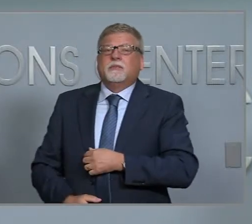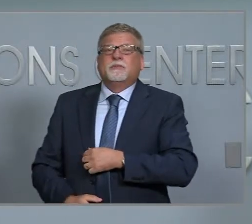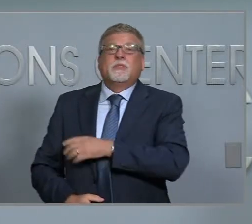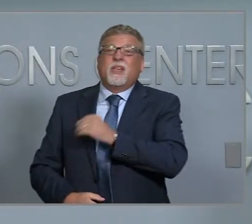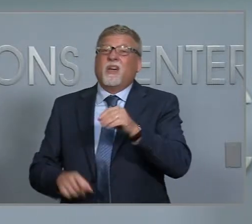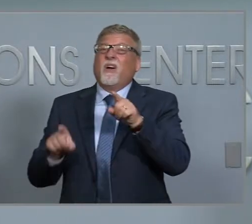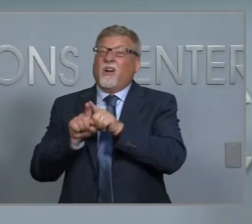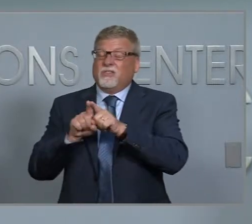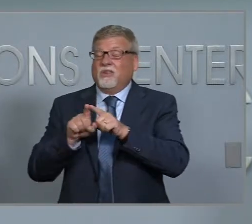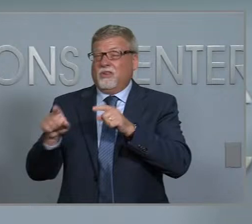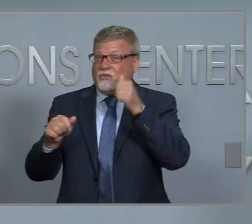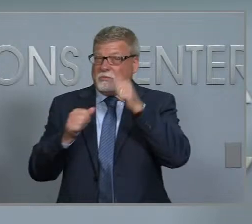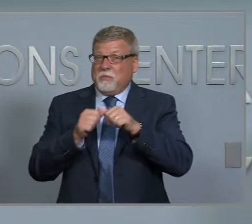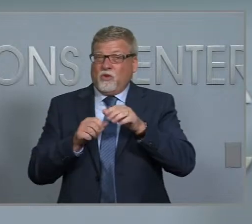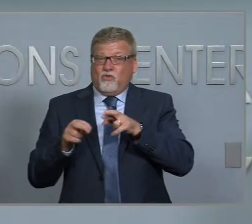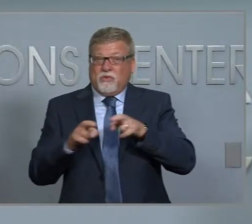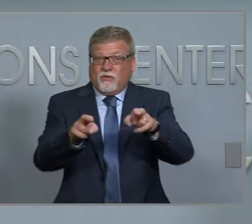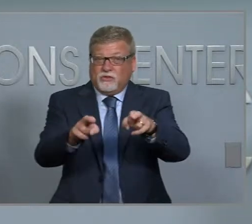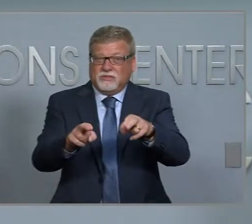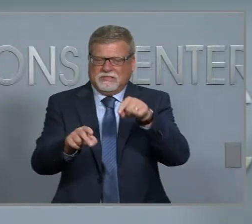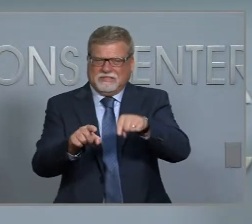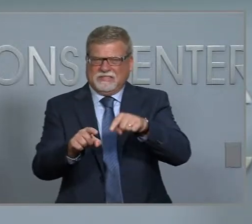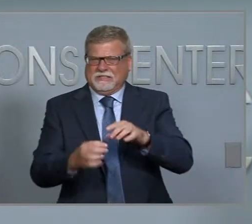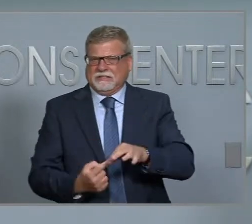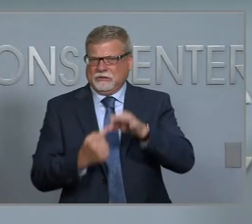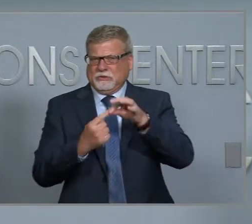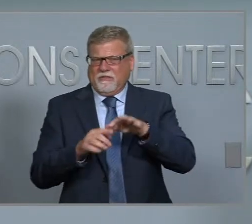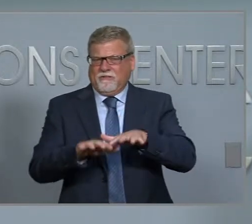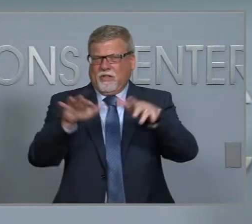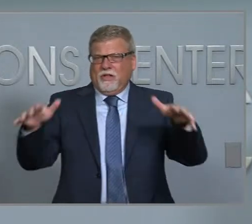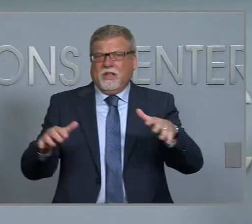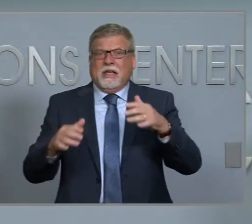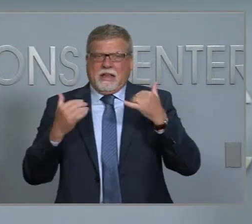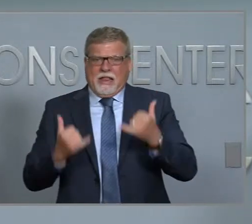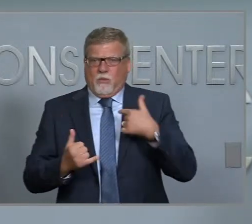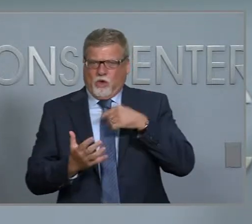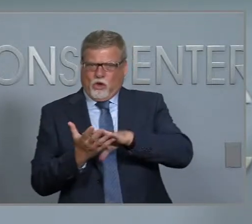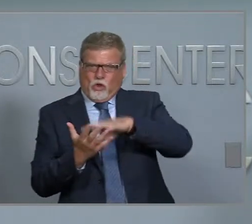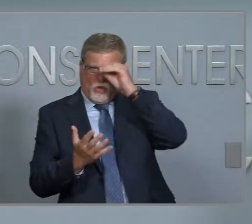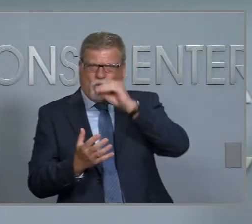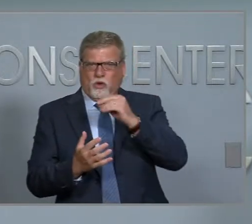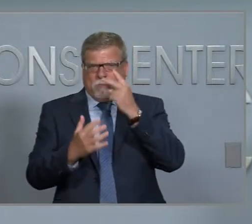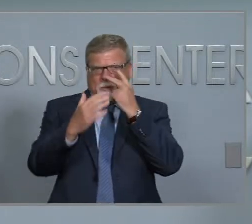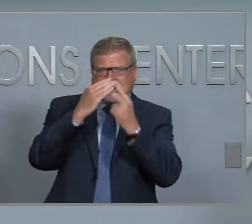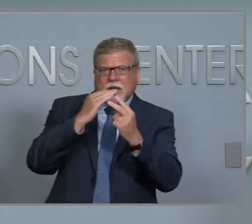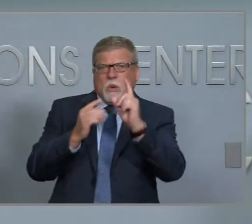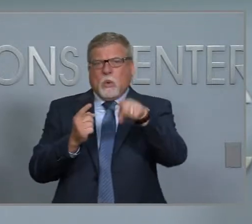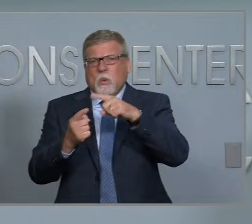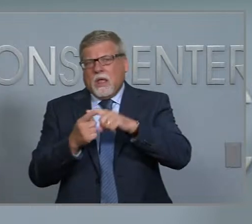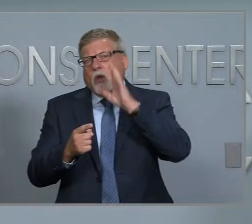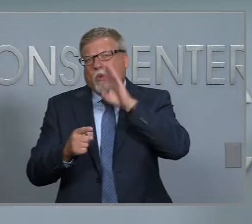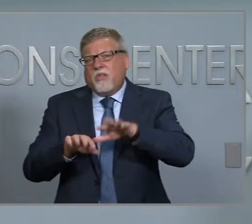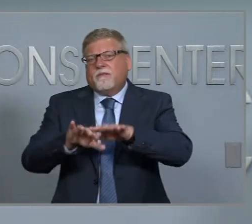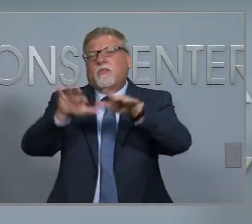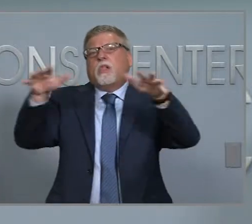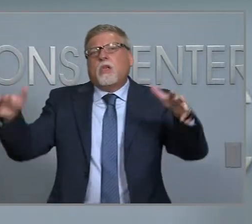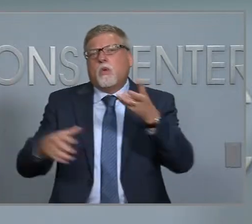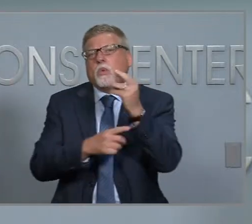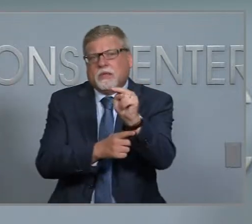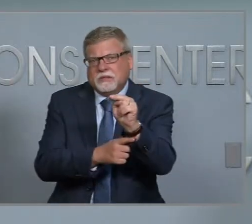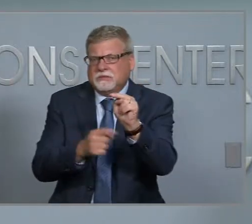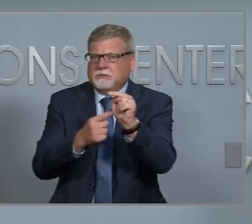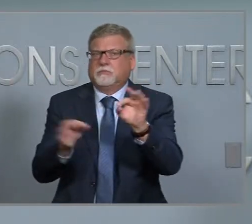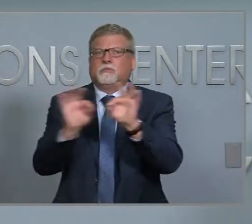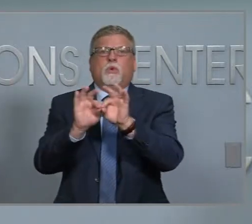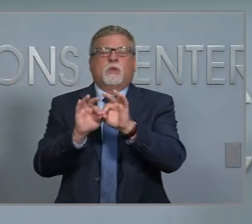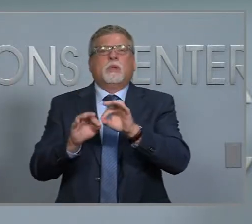flooding, having more knowledge about when these rivers will crest, seeing the damage that has been done in the past, getting